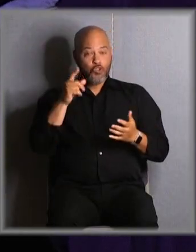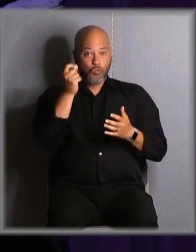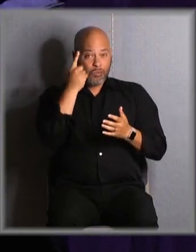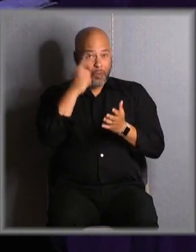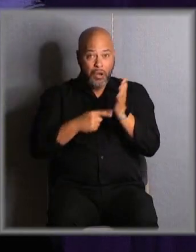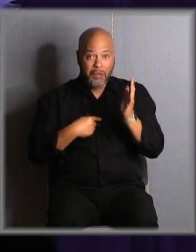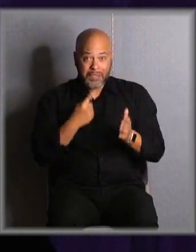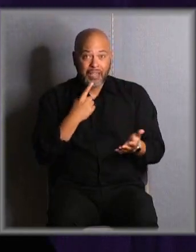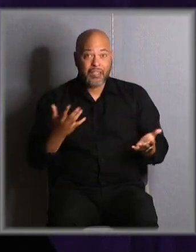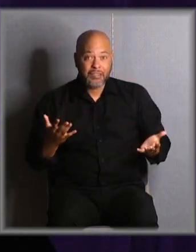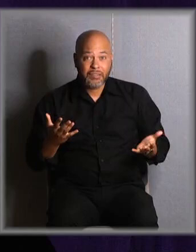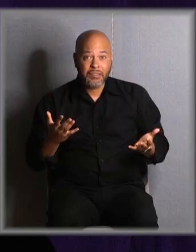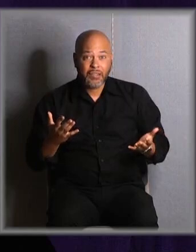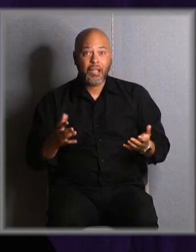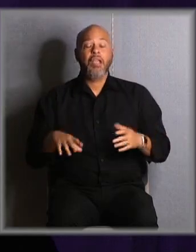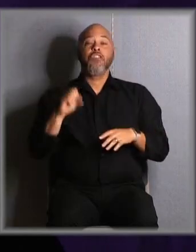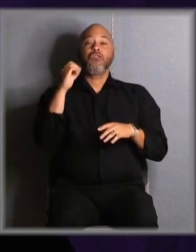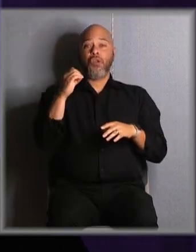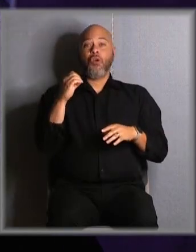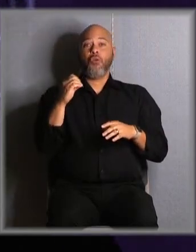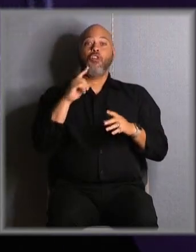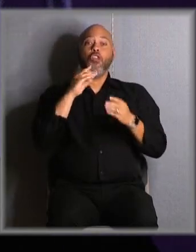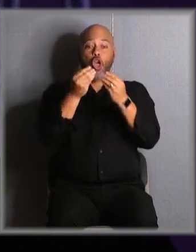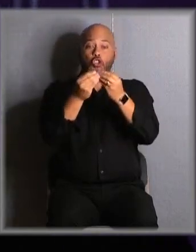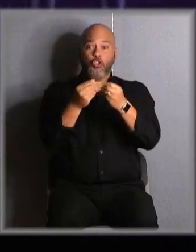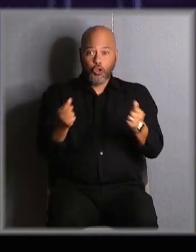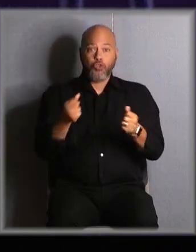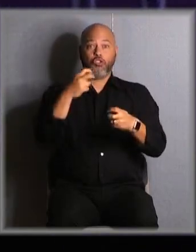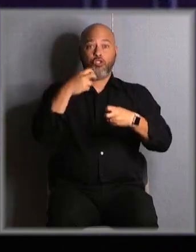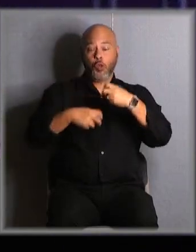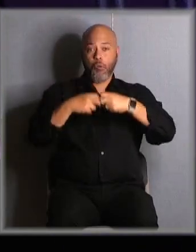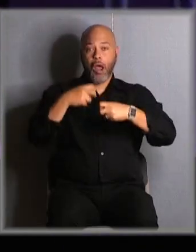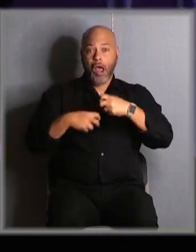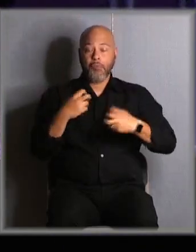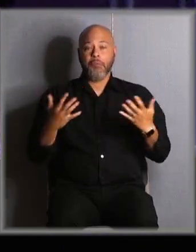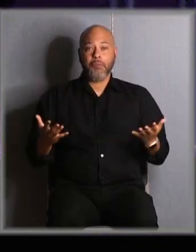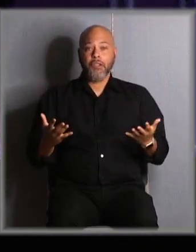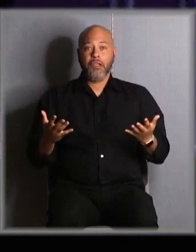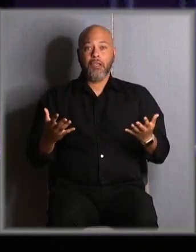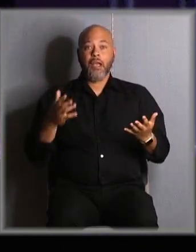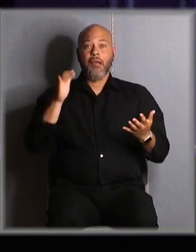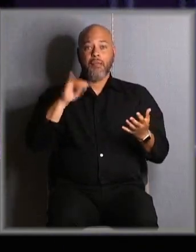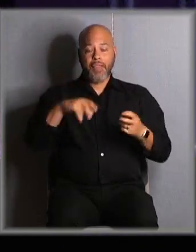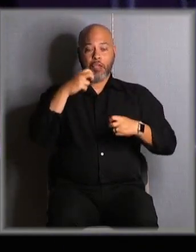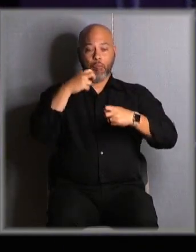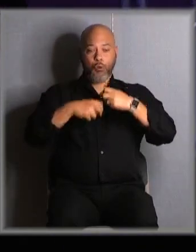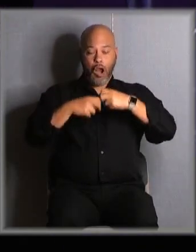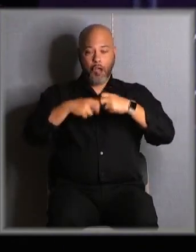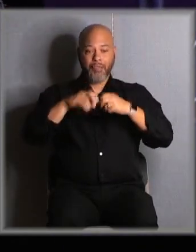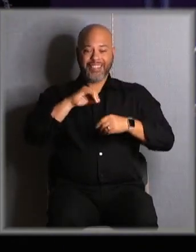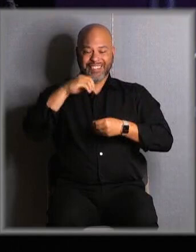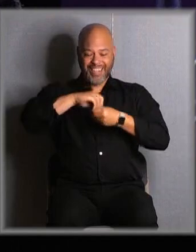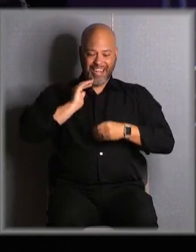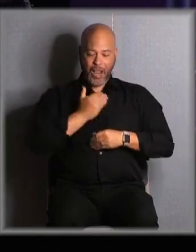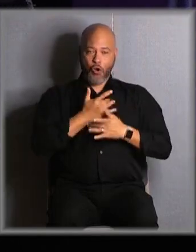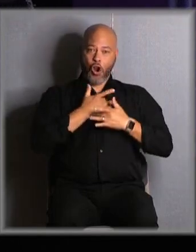saying? So the solution to the problems is that it's the problem that's in our